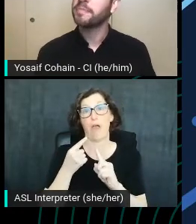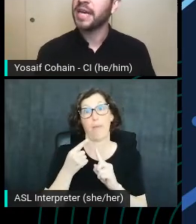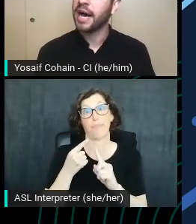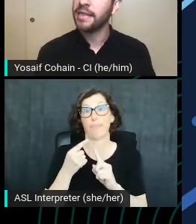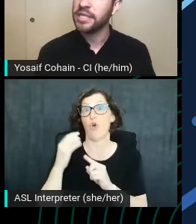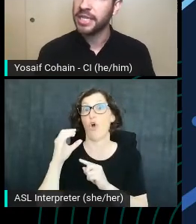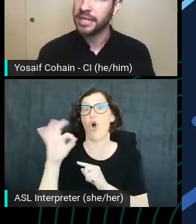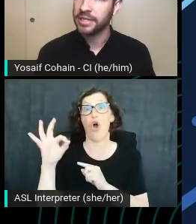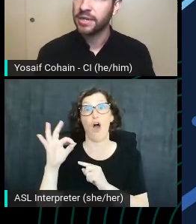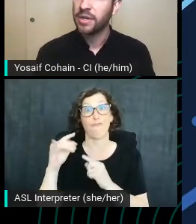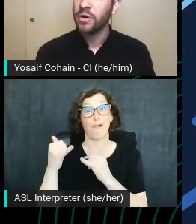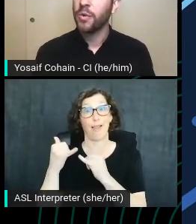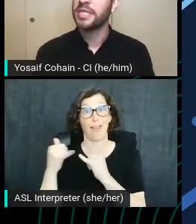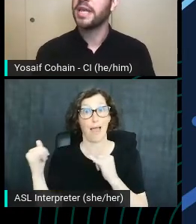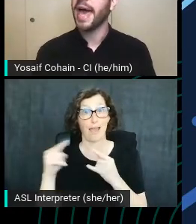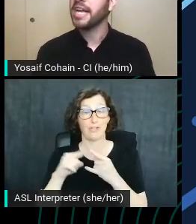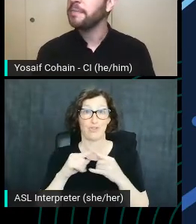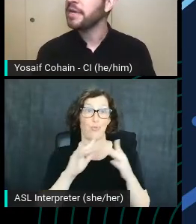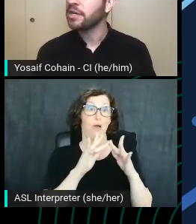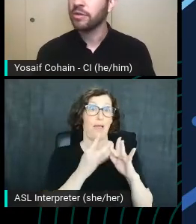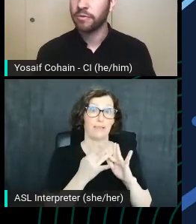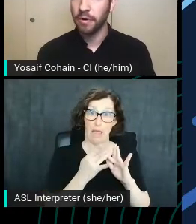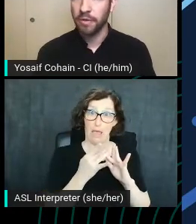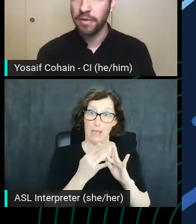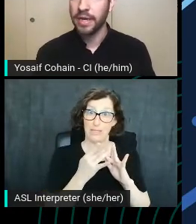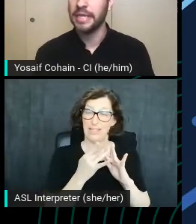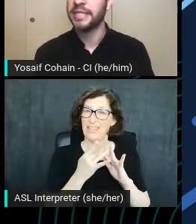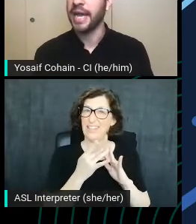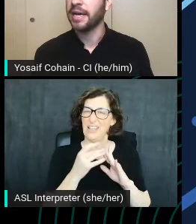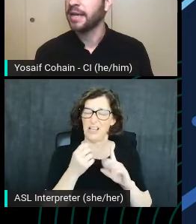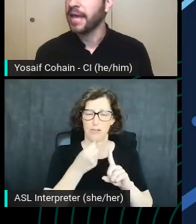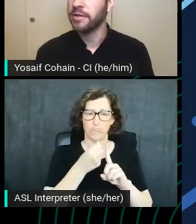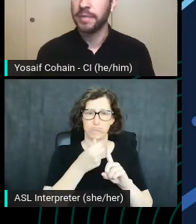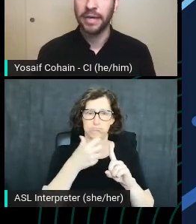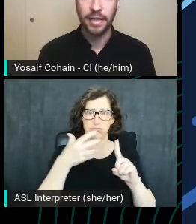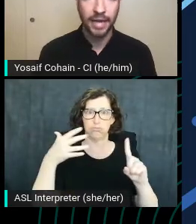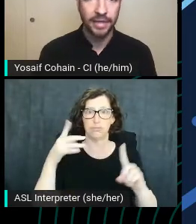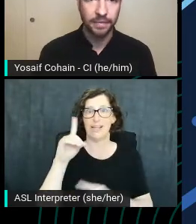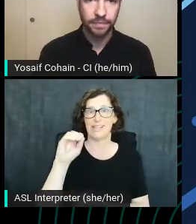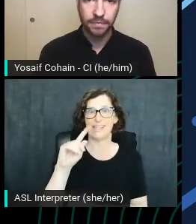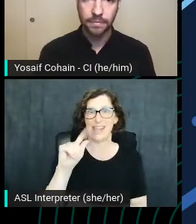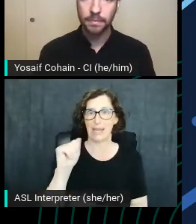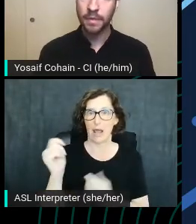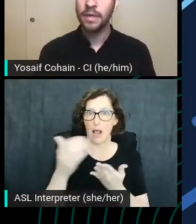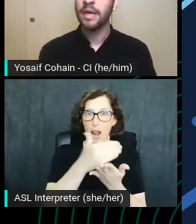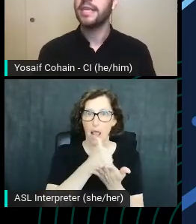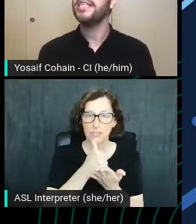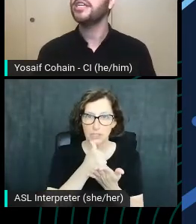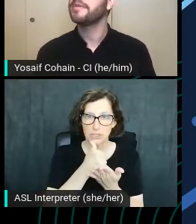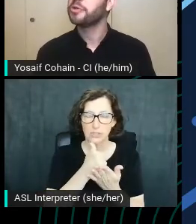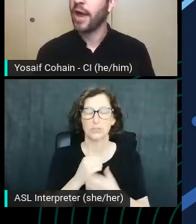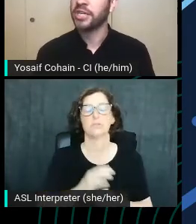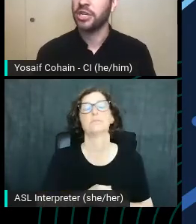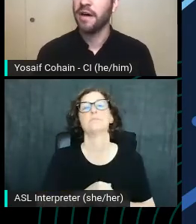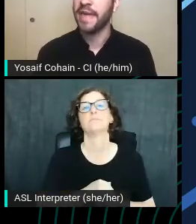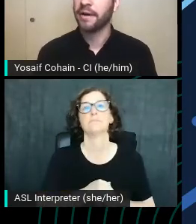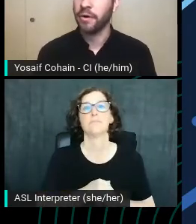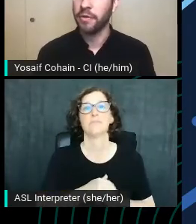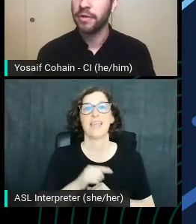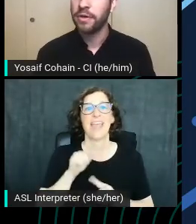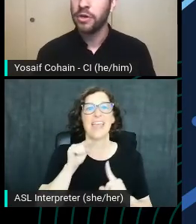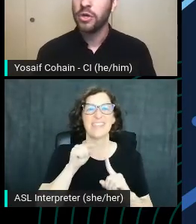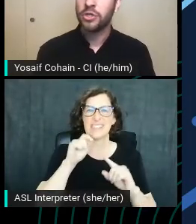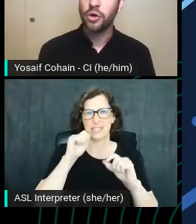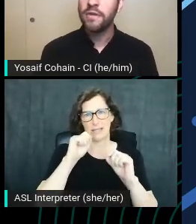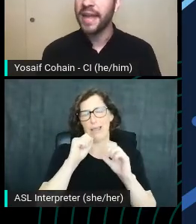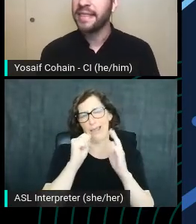though it was behind the scenes, was the exponential growth in data that was being collected. This is an abstraction of that